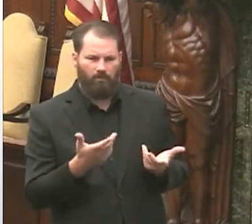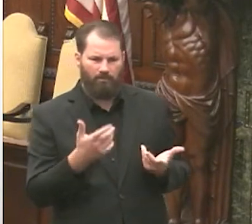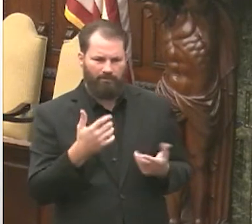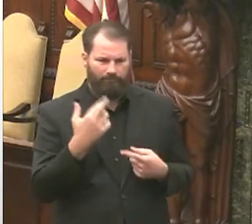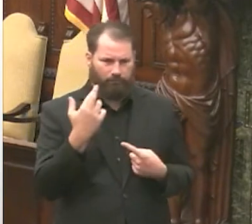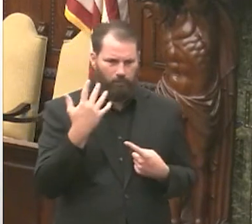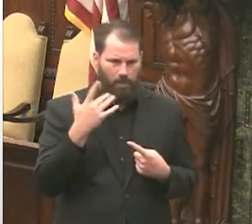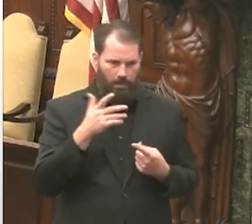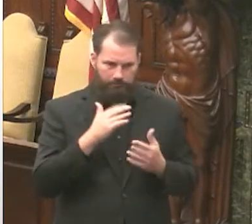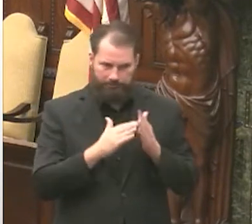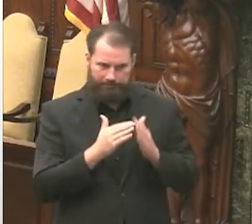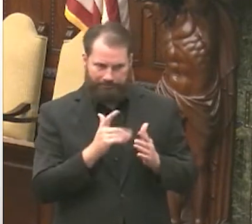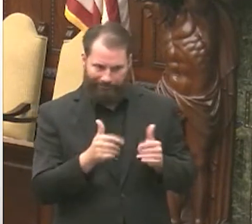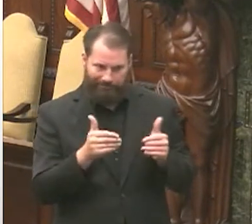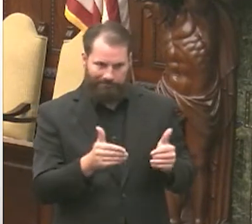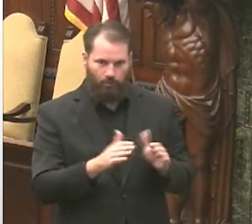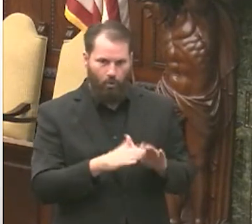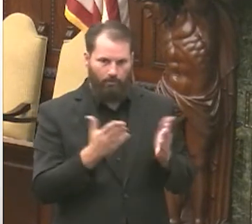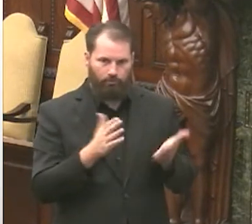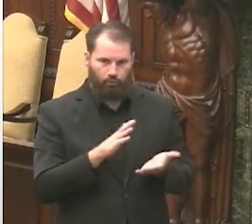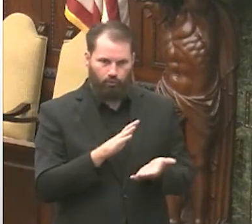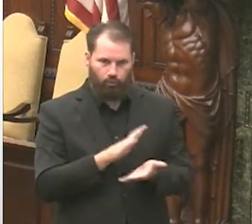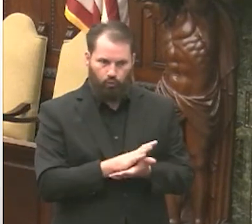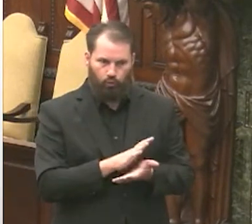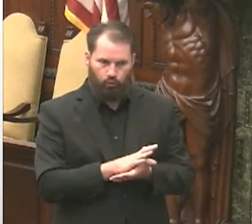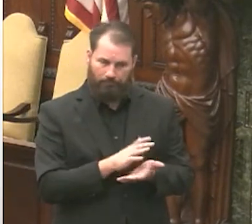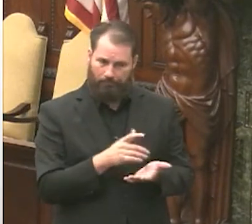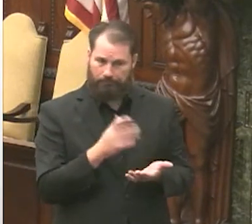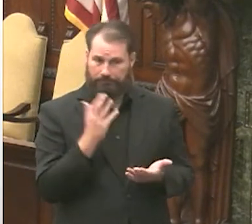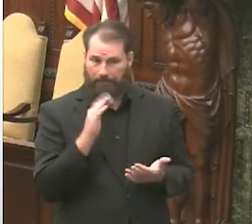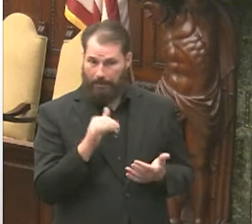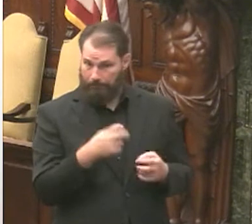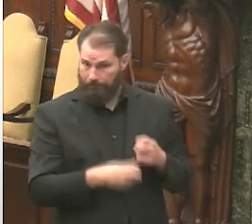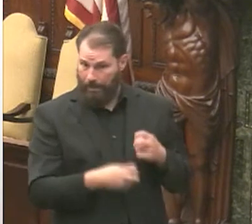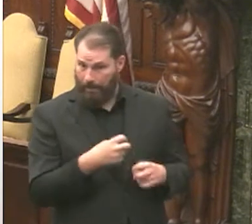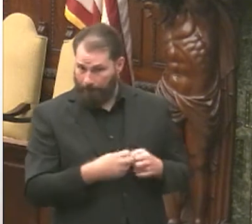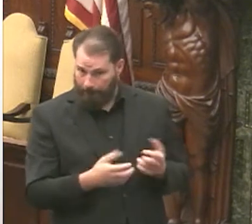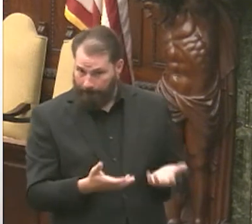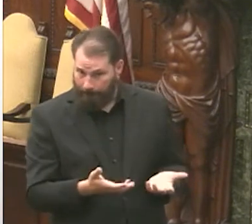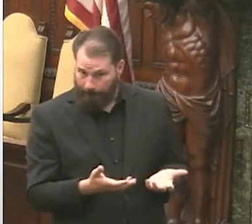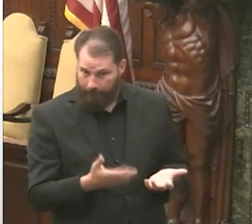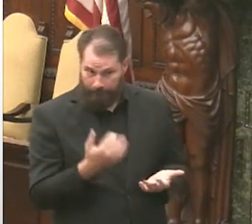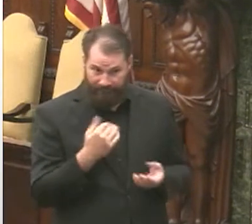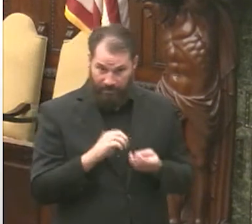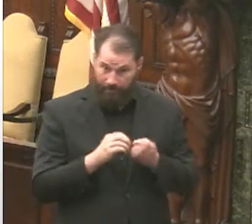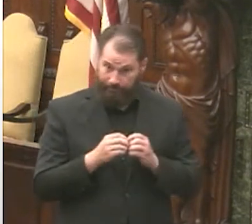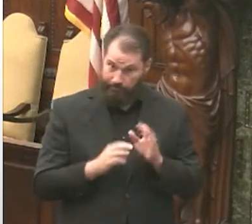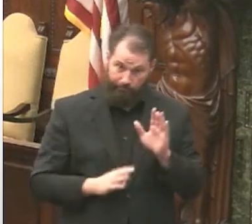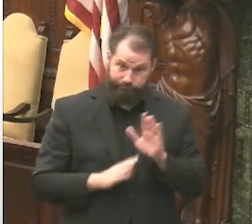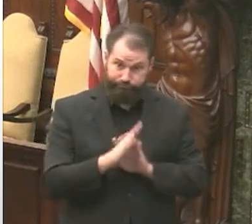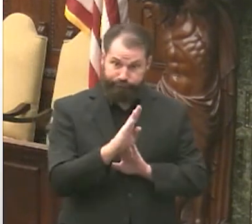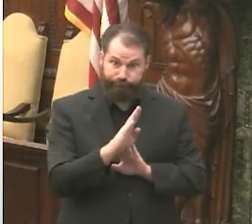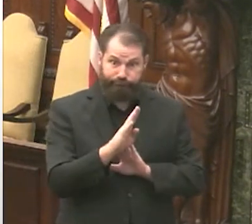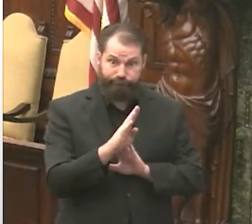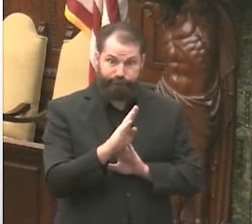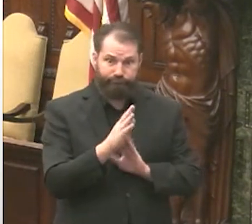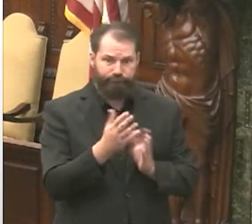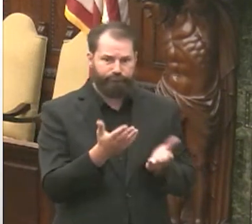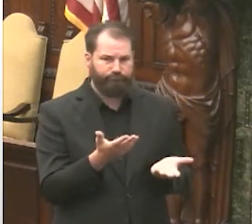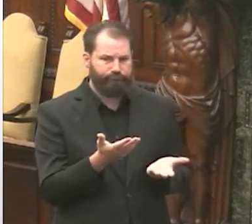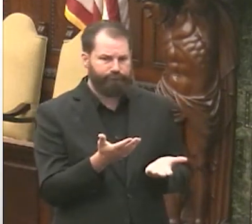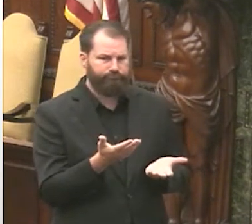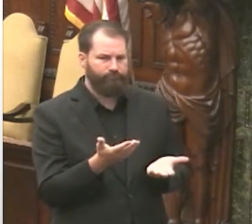that's problematic. But I would love for you to be able to explain to my audience what would be the reasoning